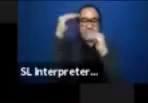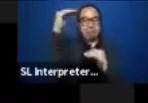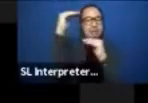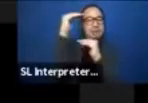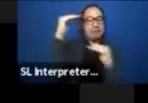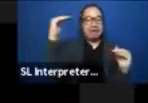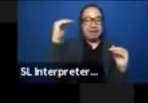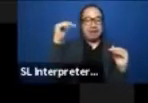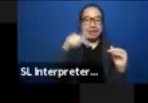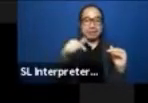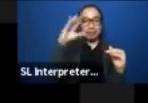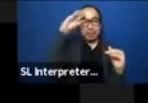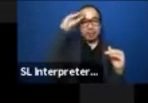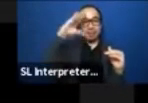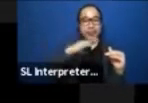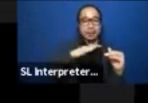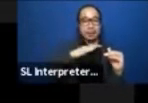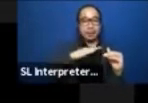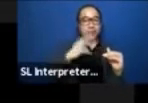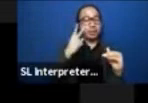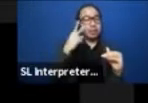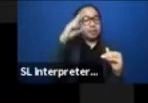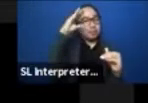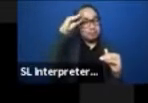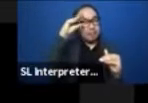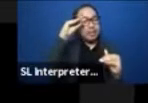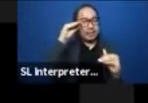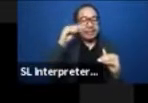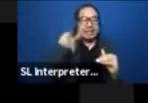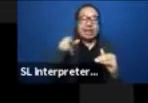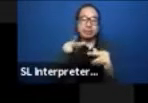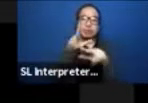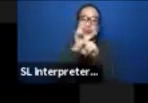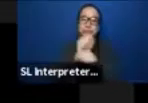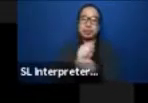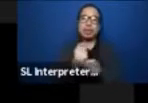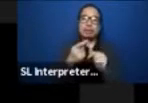heterosexual men is a very common practice.